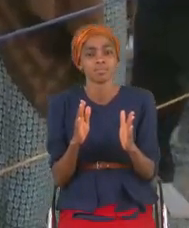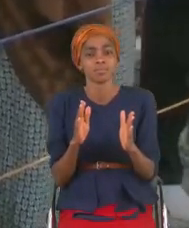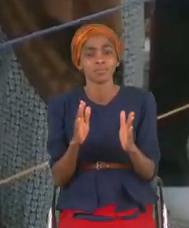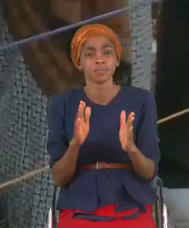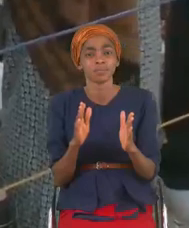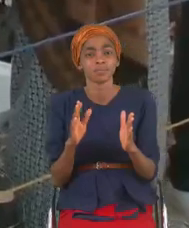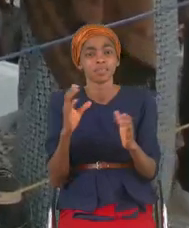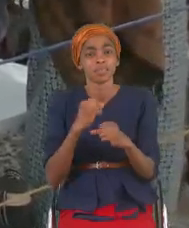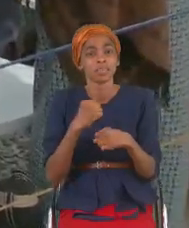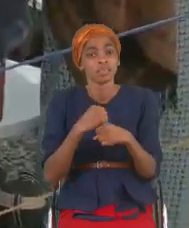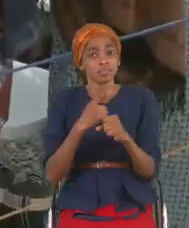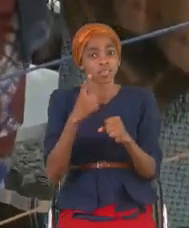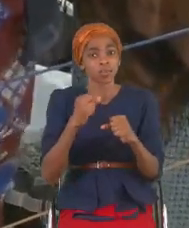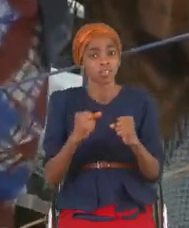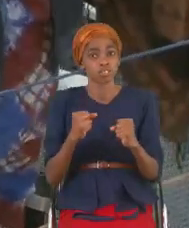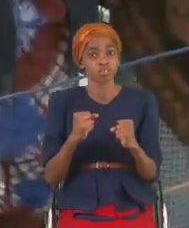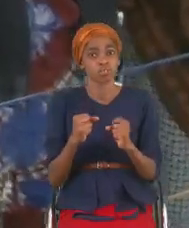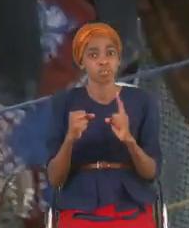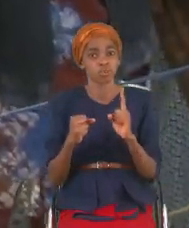make a strong one